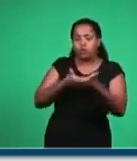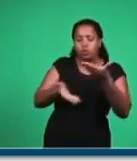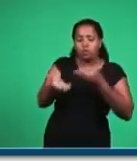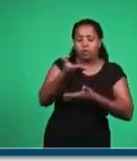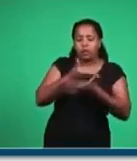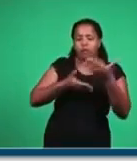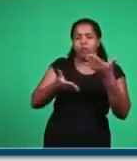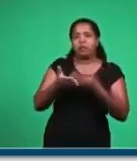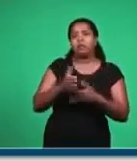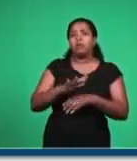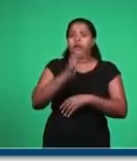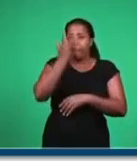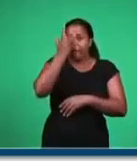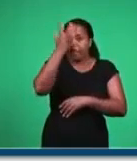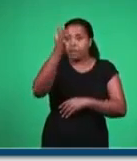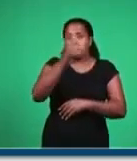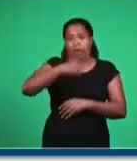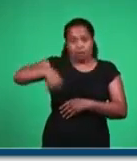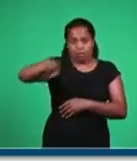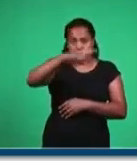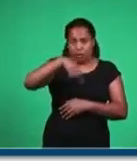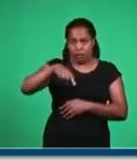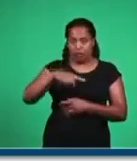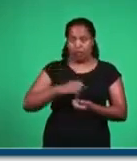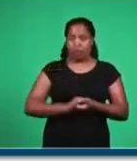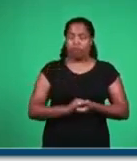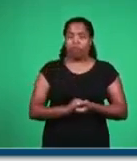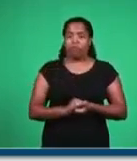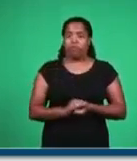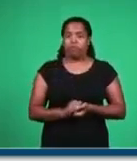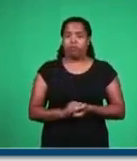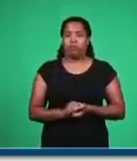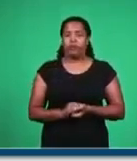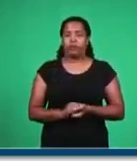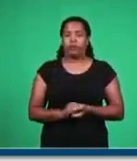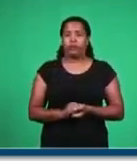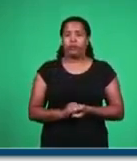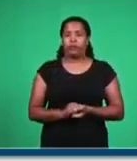here participating with us to make everyone's lives easier.